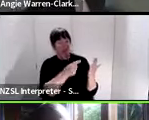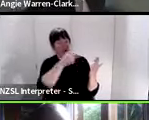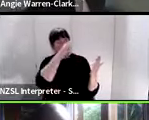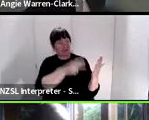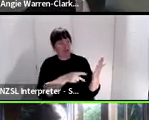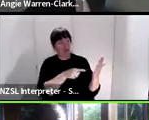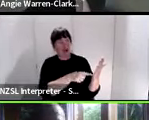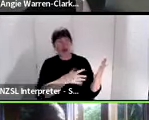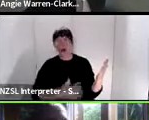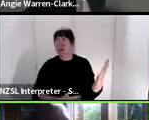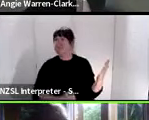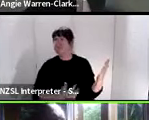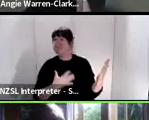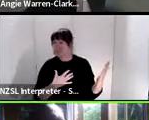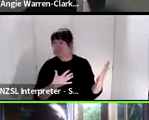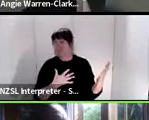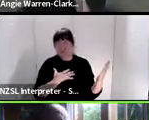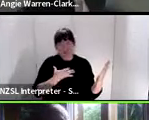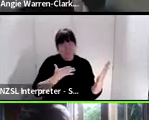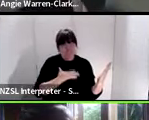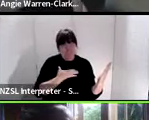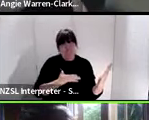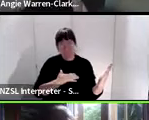If you are neurodiverse,